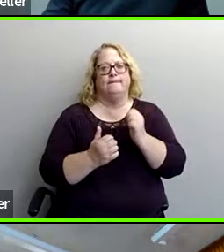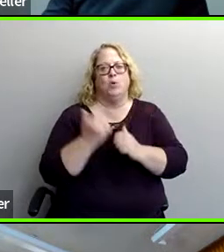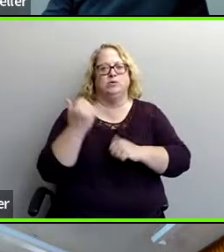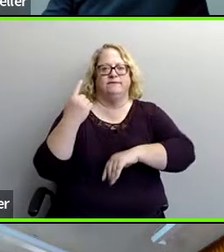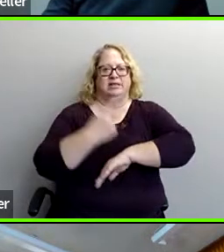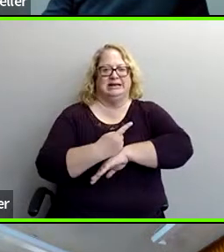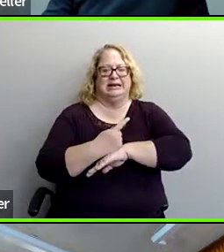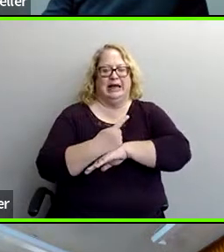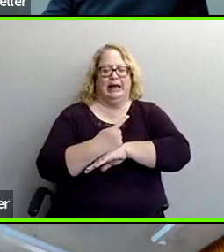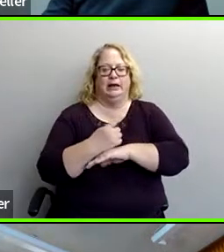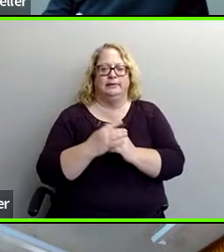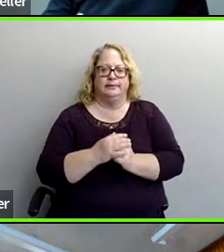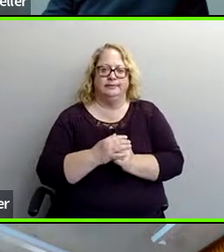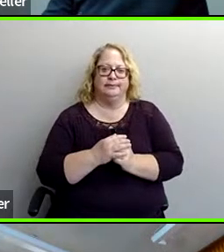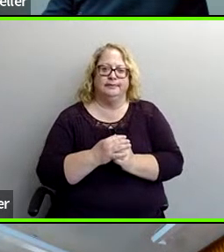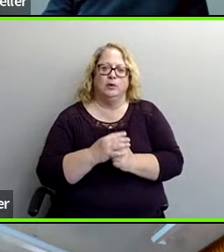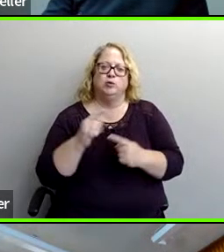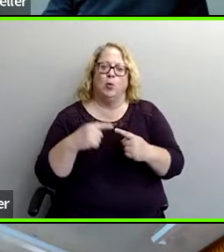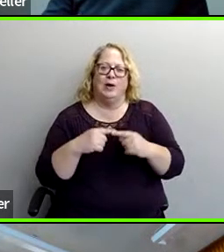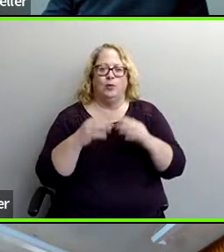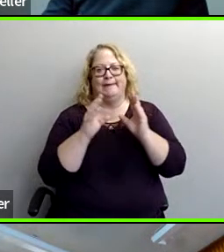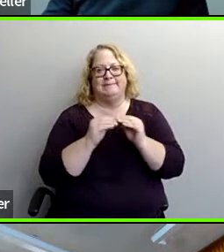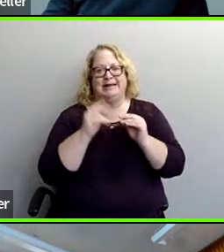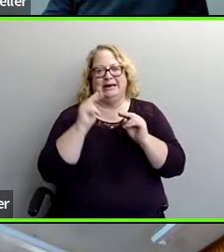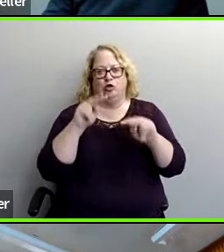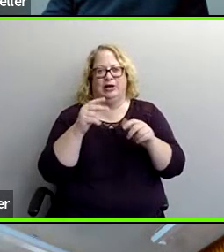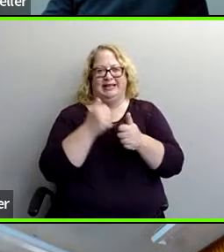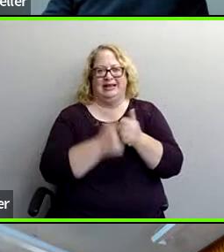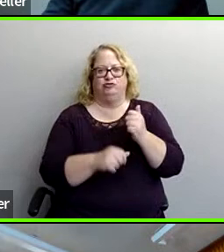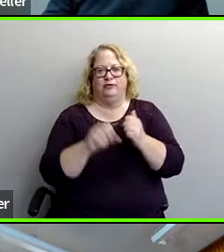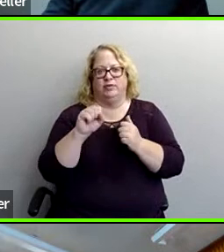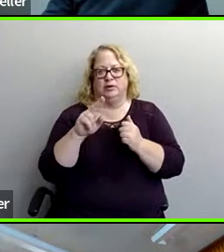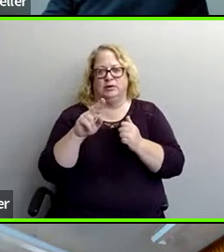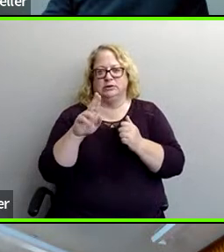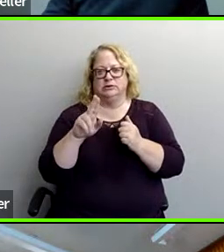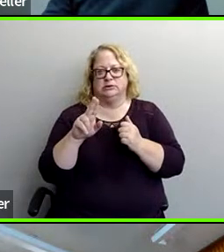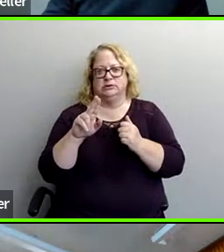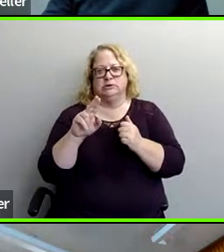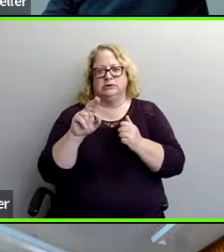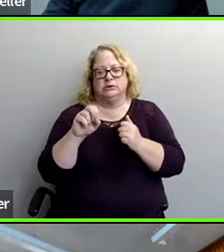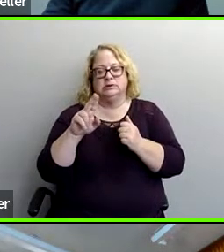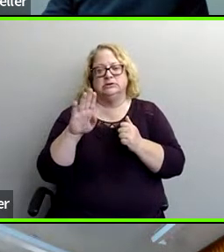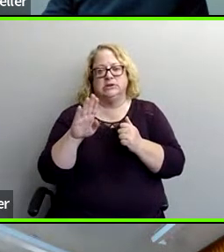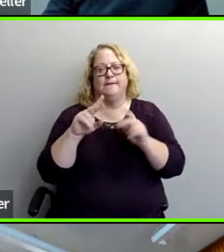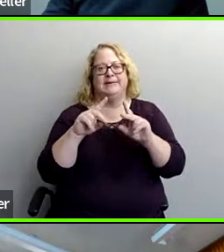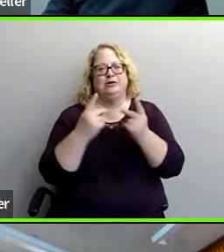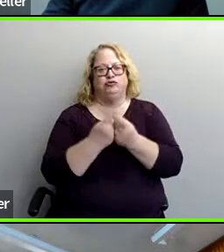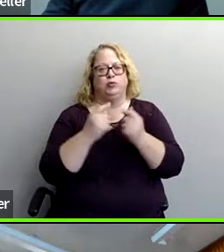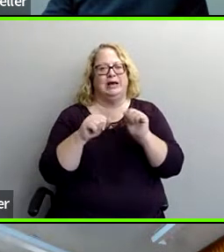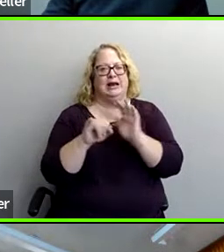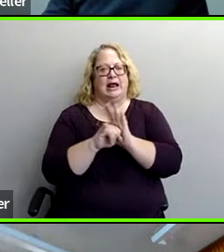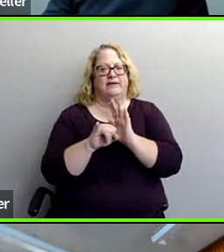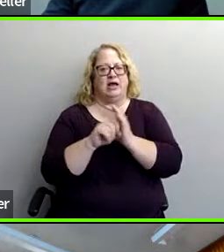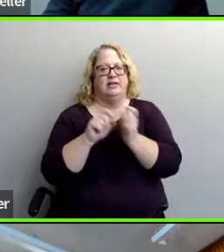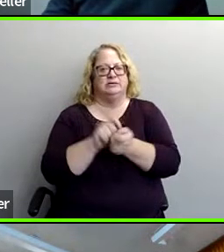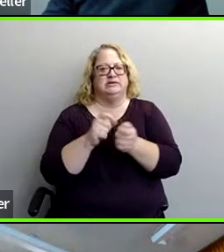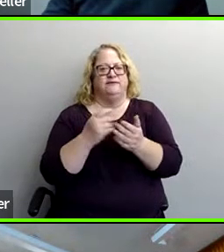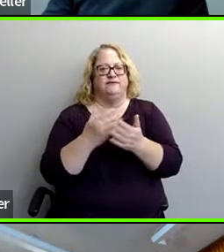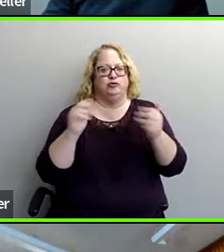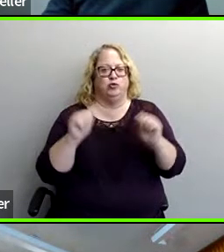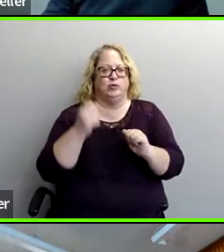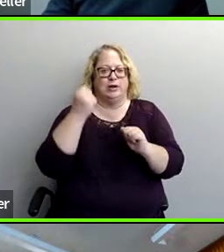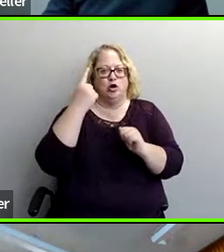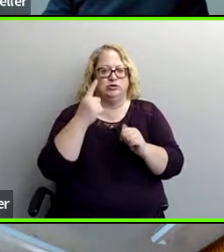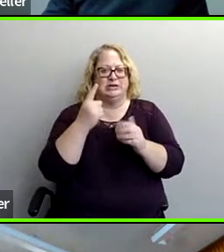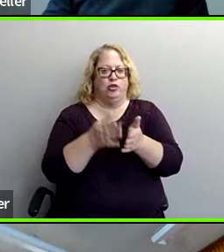the day. So as we meet and look at each one of the sub-districts that you're working with, we identify those specific things for you to be able to understand